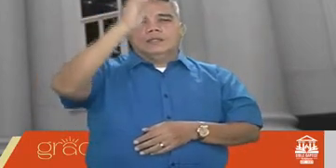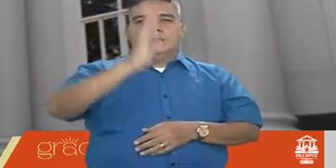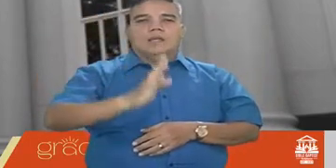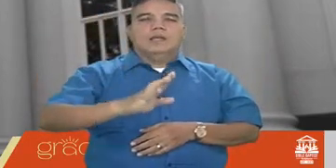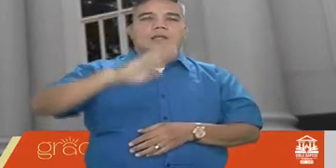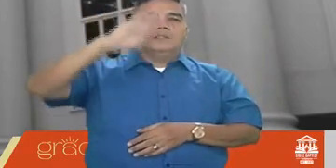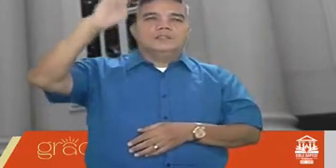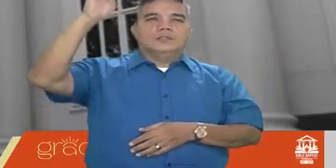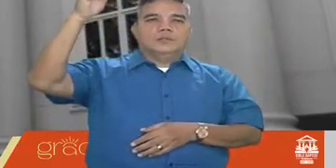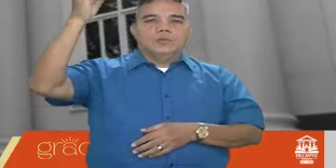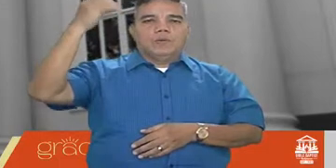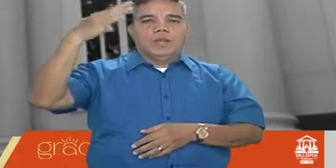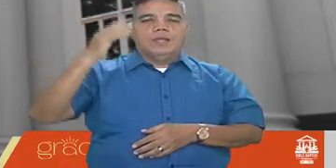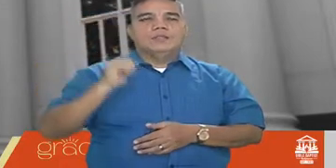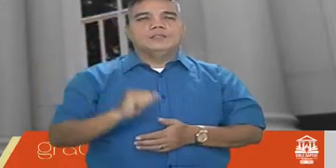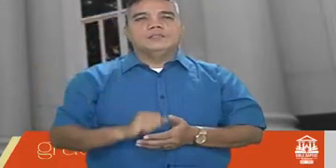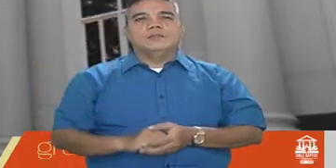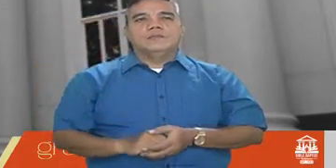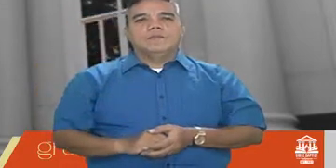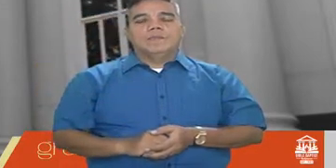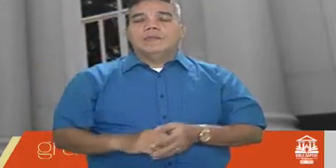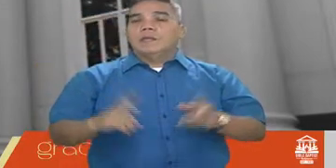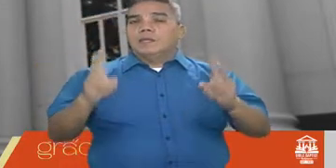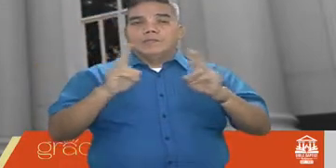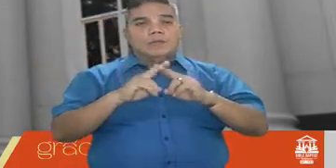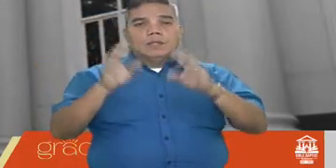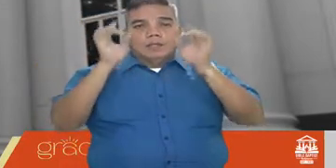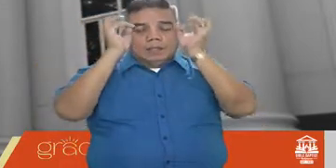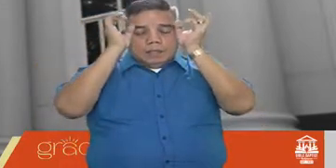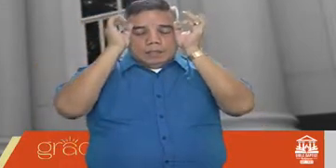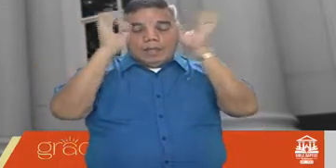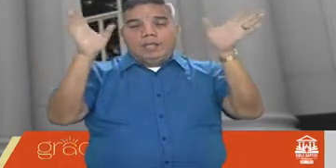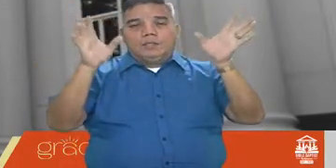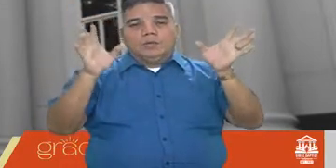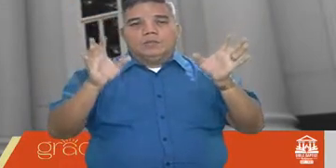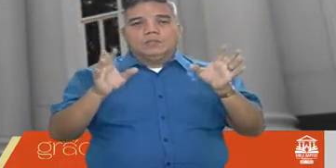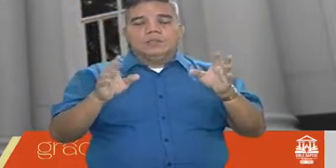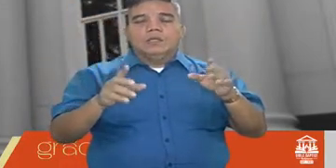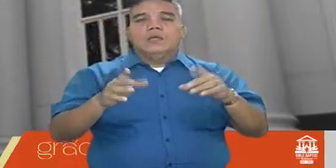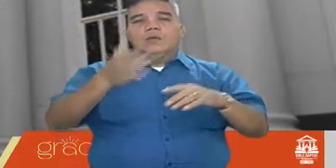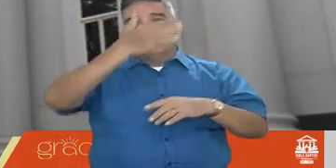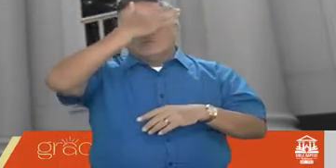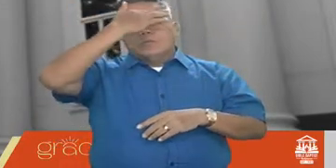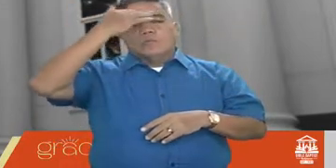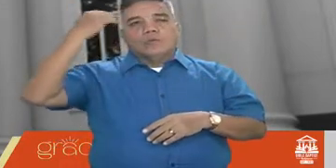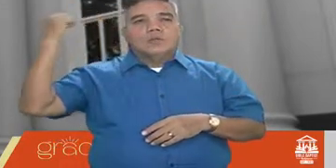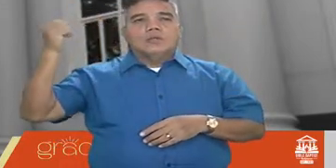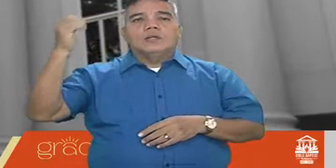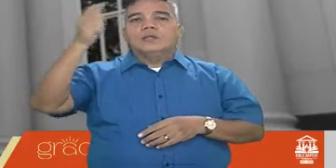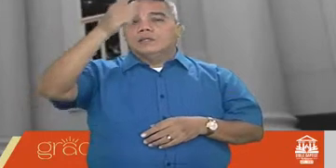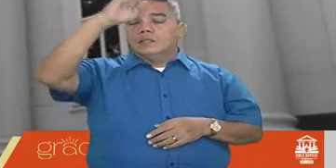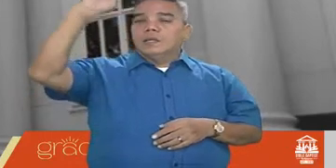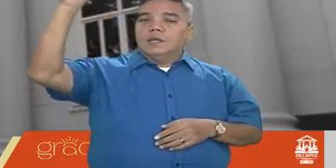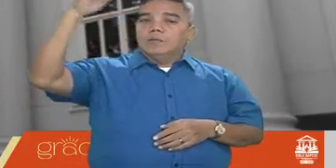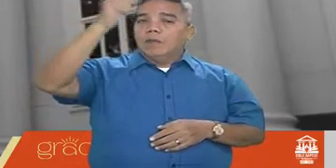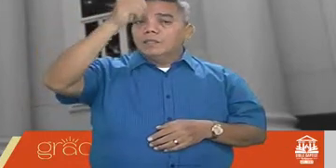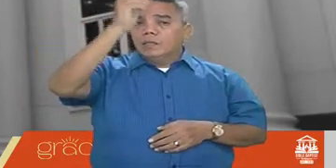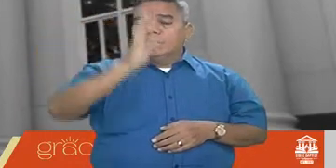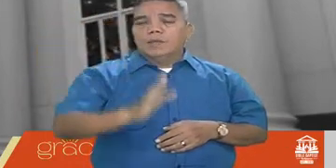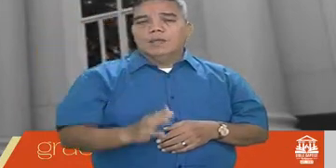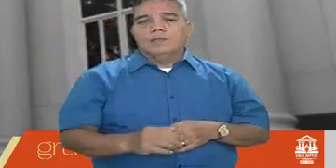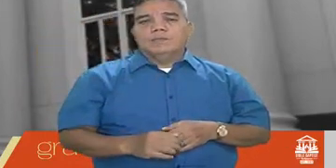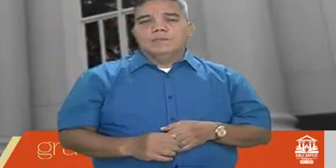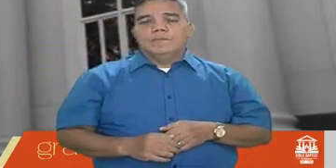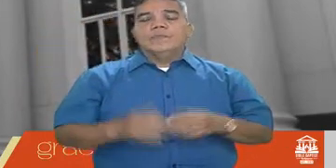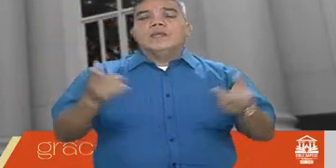of forgetting God's grace. It is very dangerous to forget the grace of God.